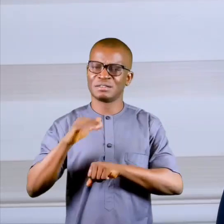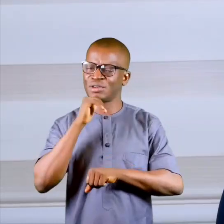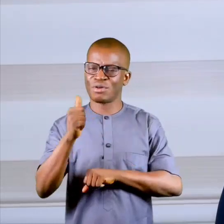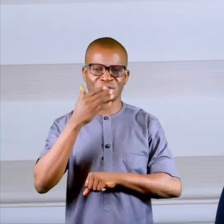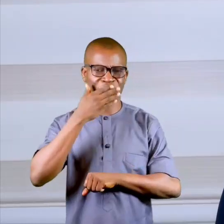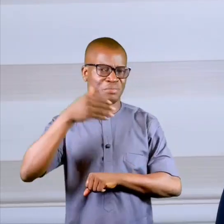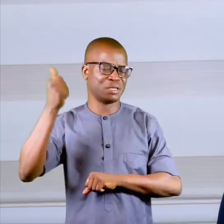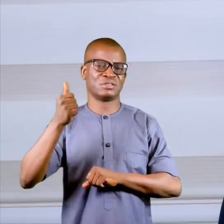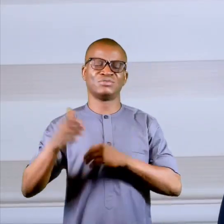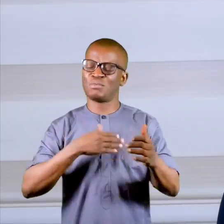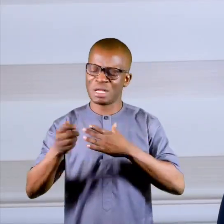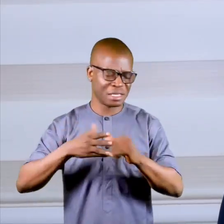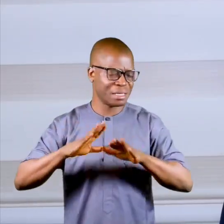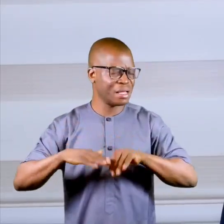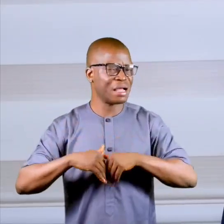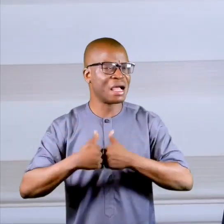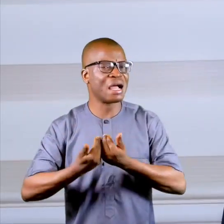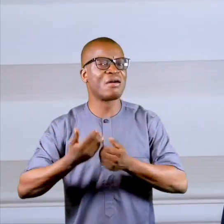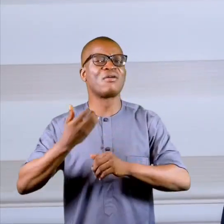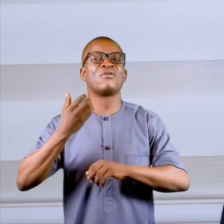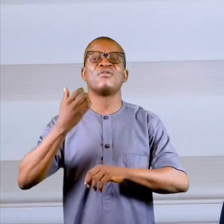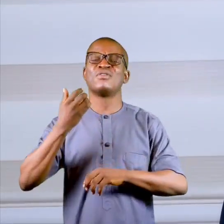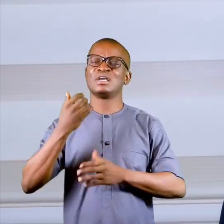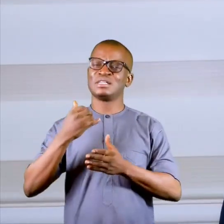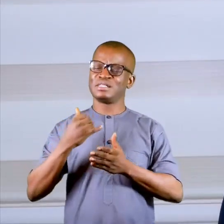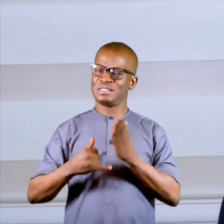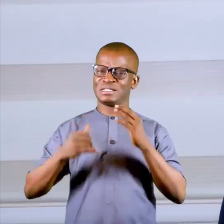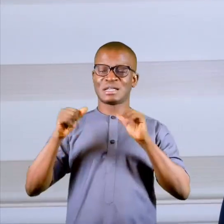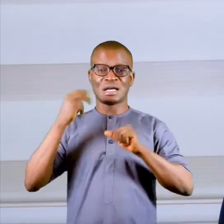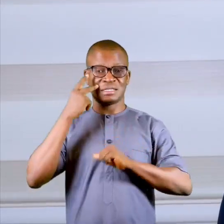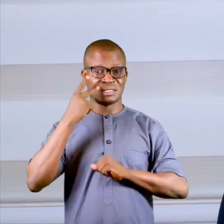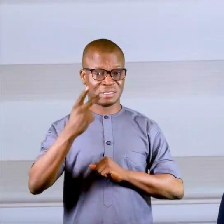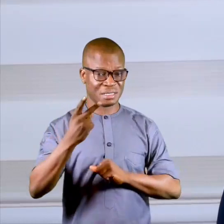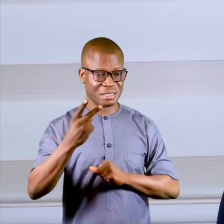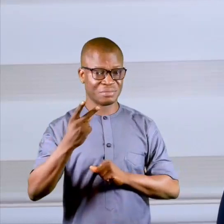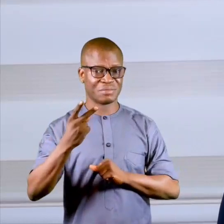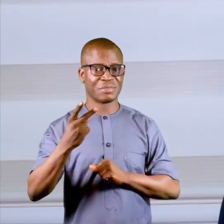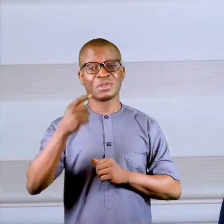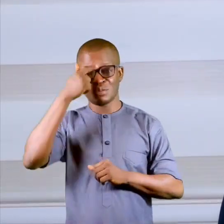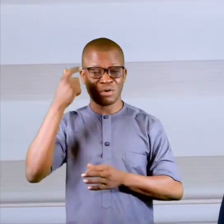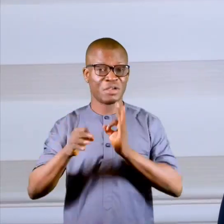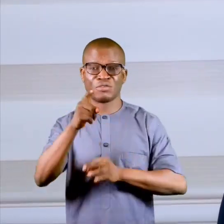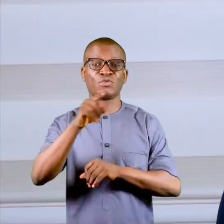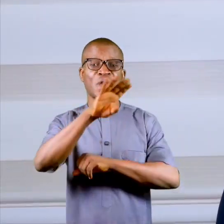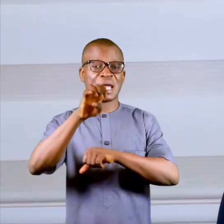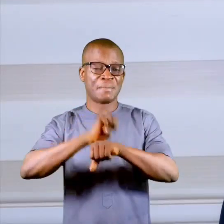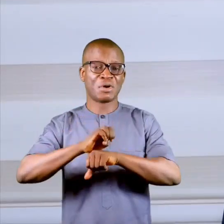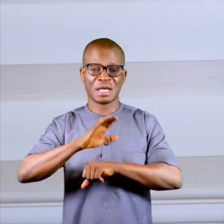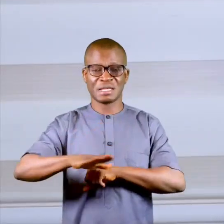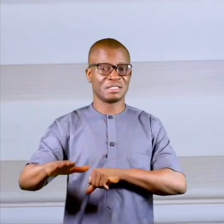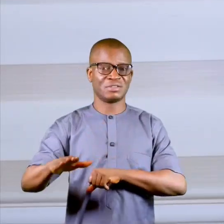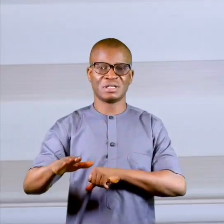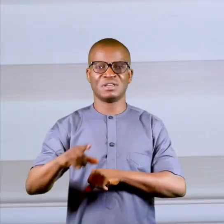really the best for that child, no matter how hard it may sound or seem. Because when you employ that child, the child is